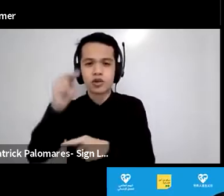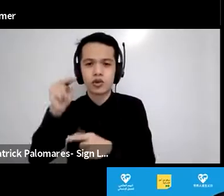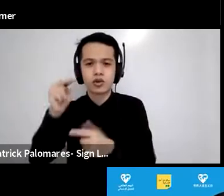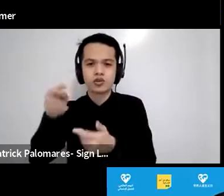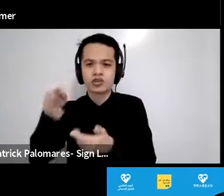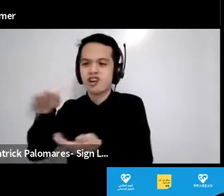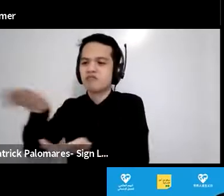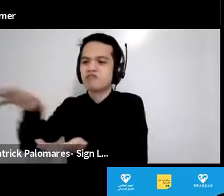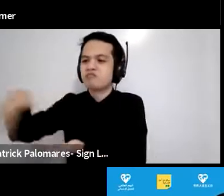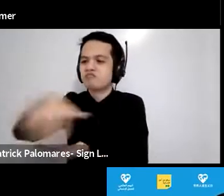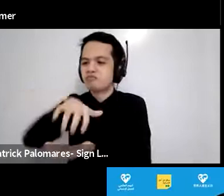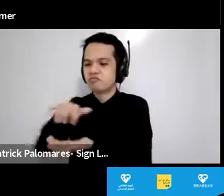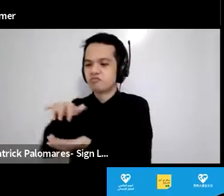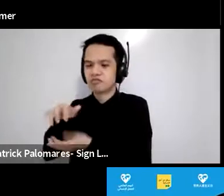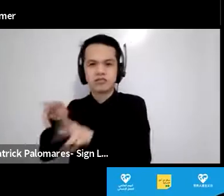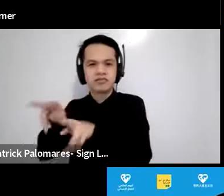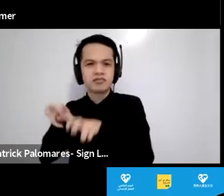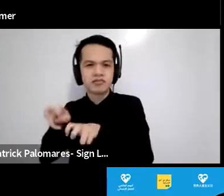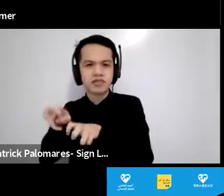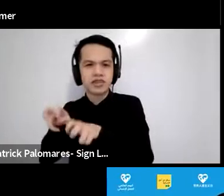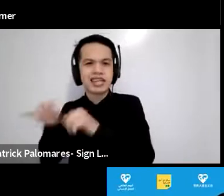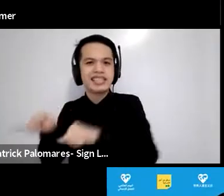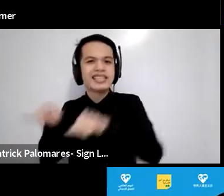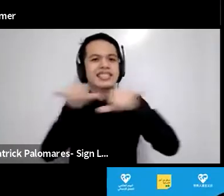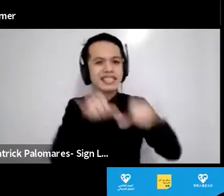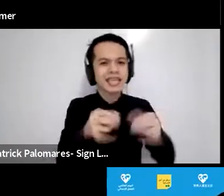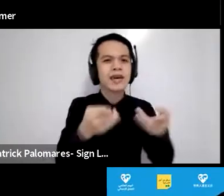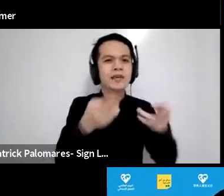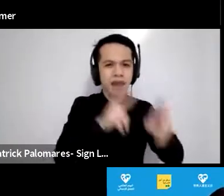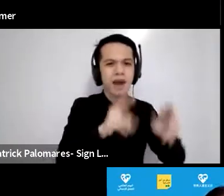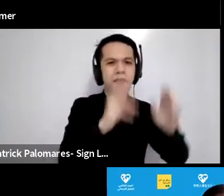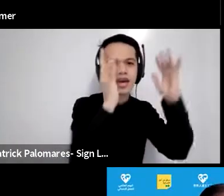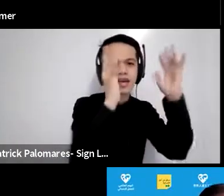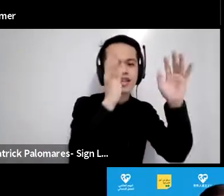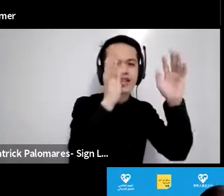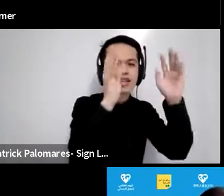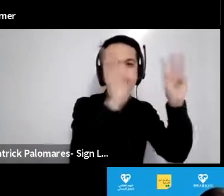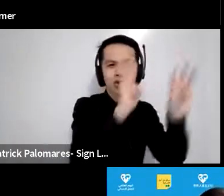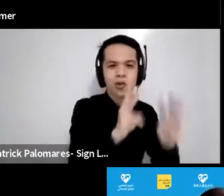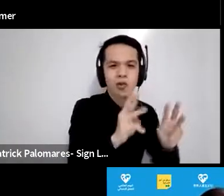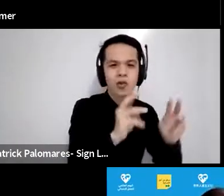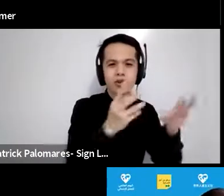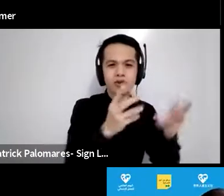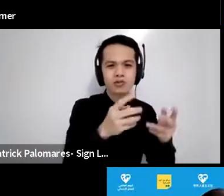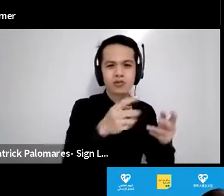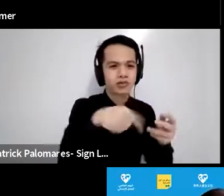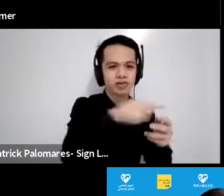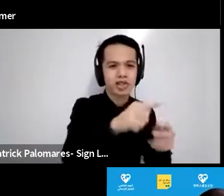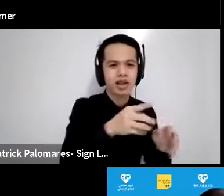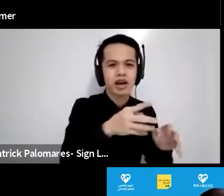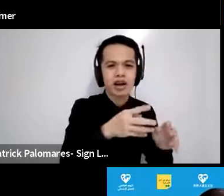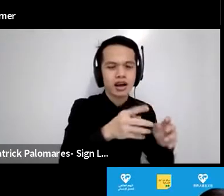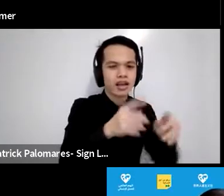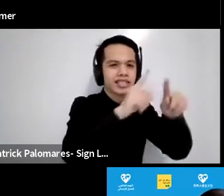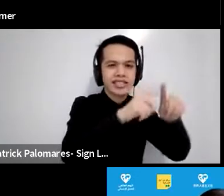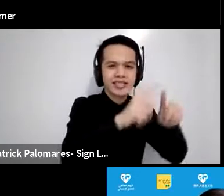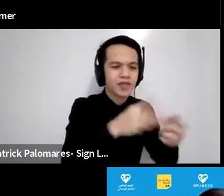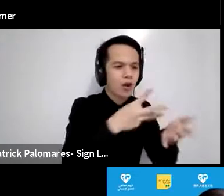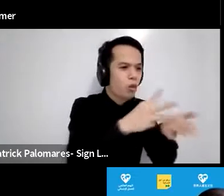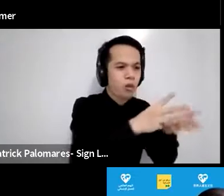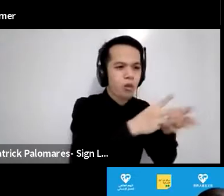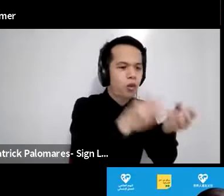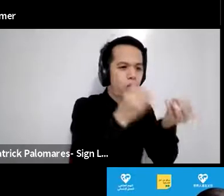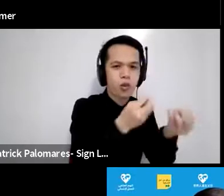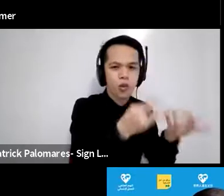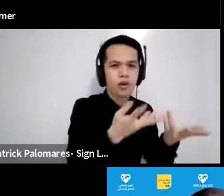the vaccines, is the same reason, is the same thing that's happening with the climate crisis, where the global north is emitting too much. It's the same countries that are causing the same